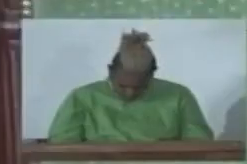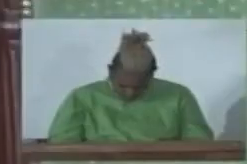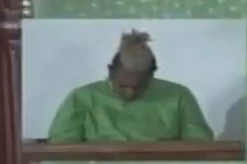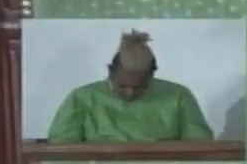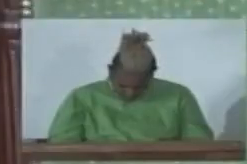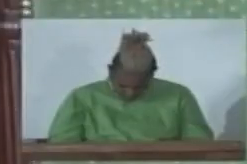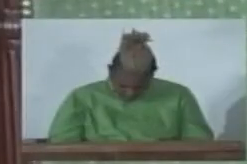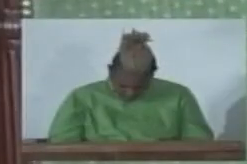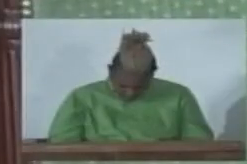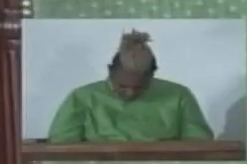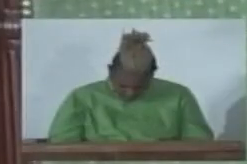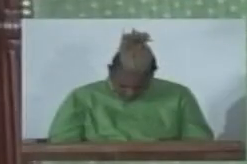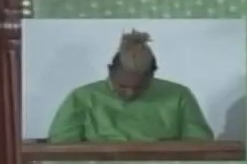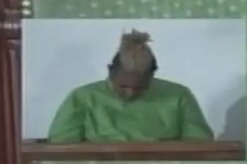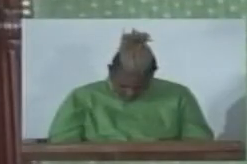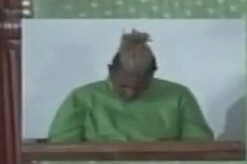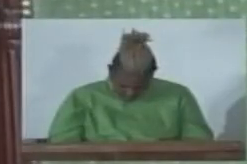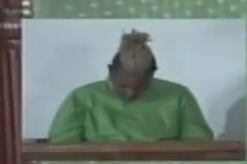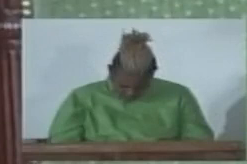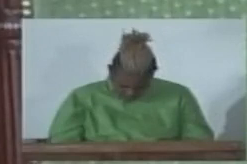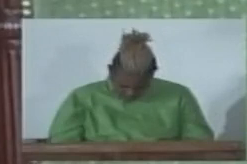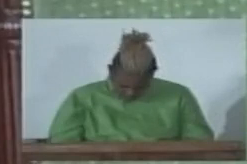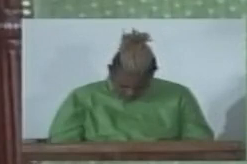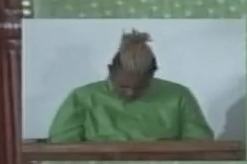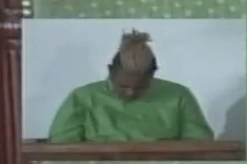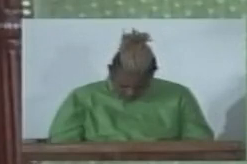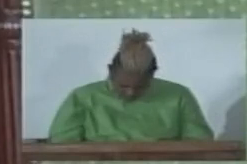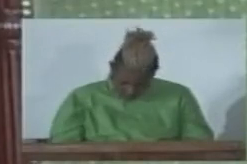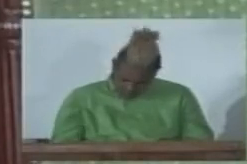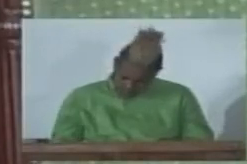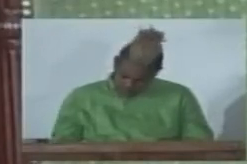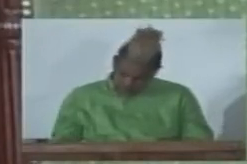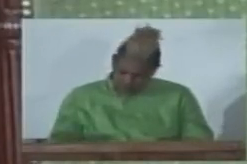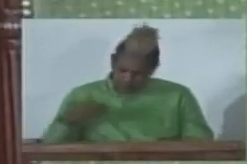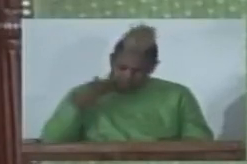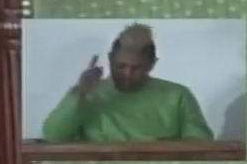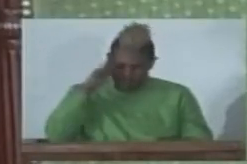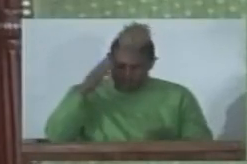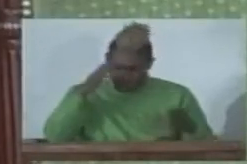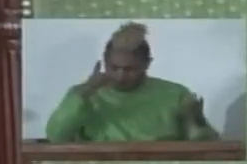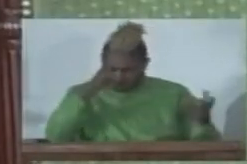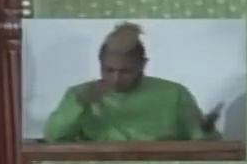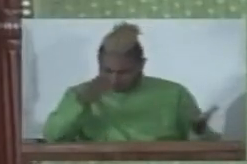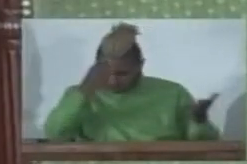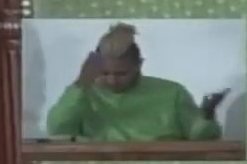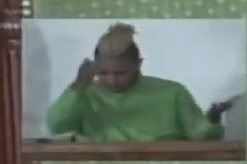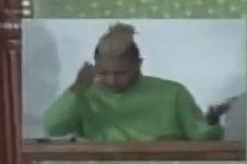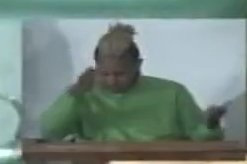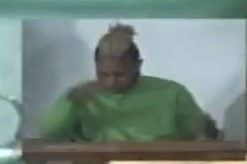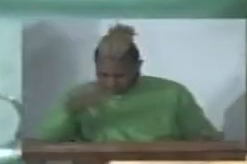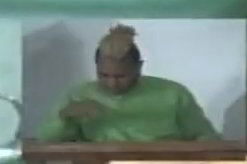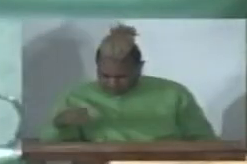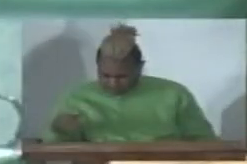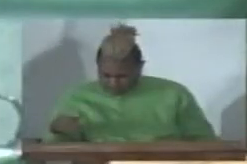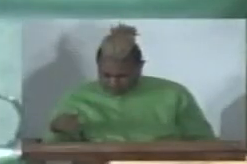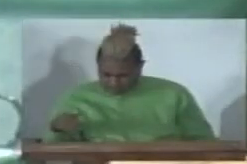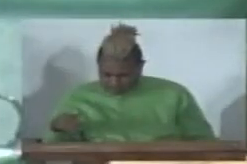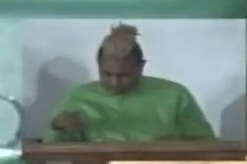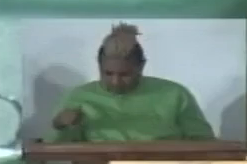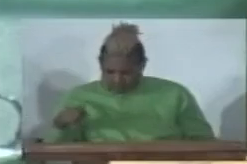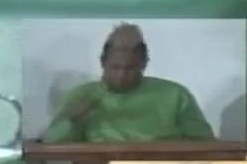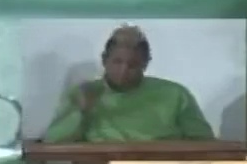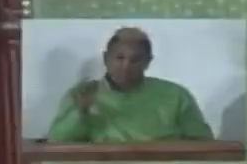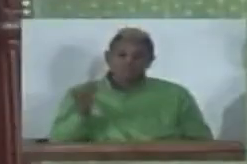Minister. And just before I do that, I just thank you for the manner in which you presented, and to the two